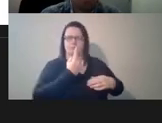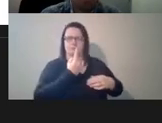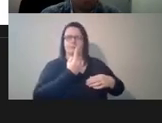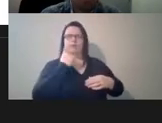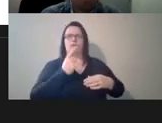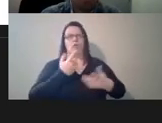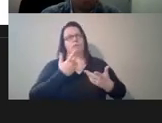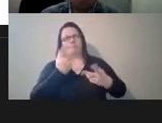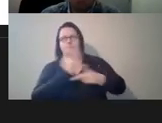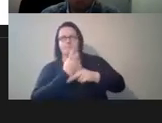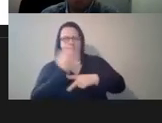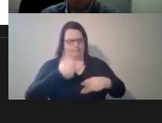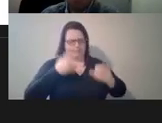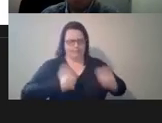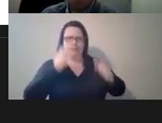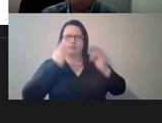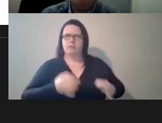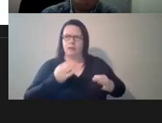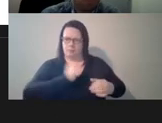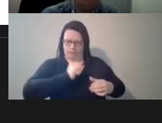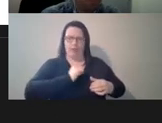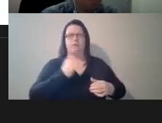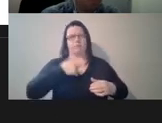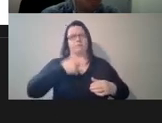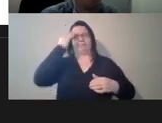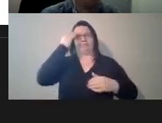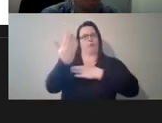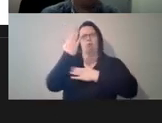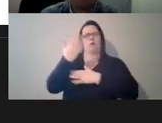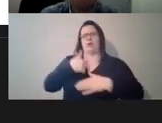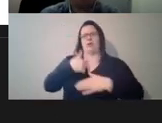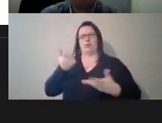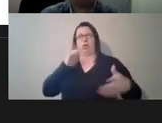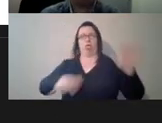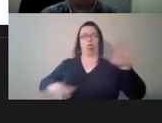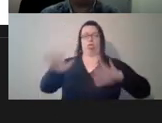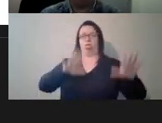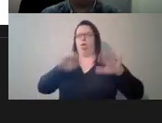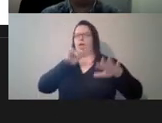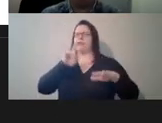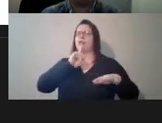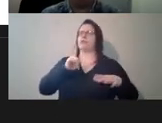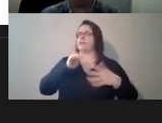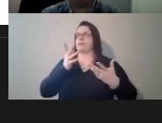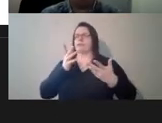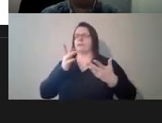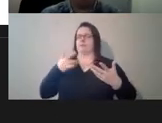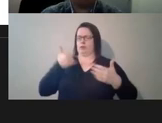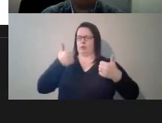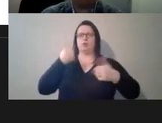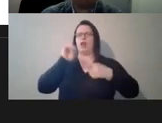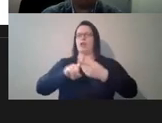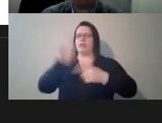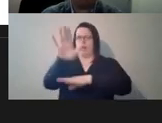ability, and I know I'm really, really bad in the morning and I'm not myself until the afternoon, well, that's an important consideration.